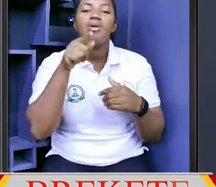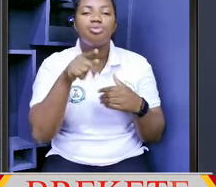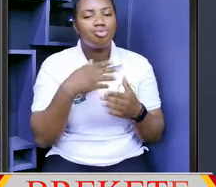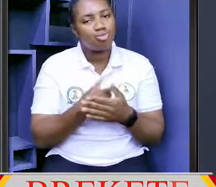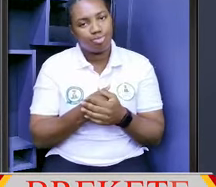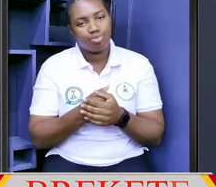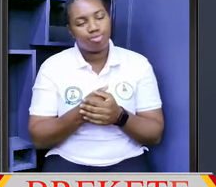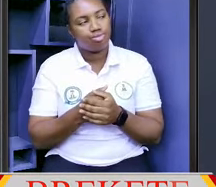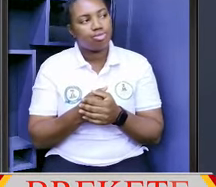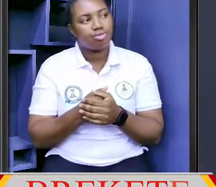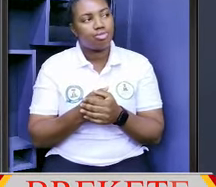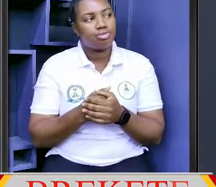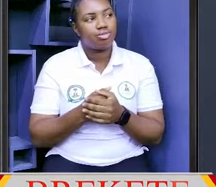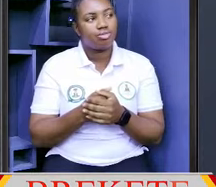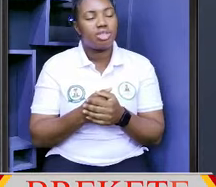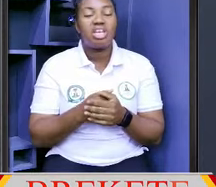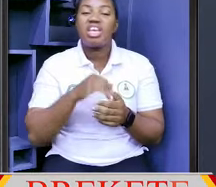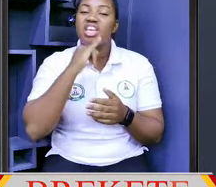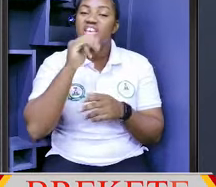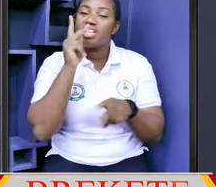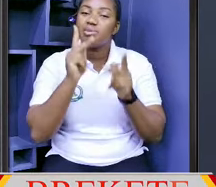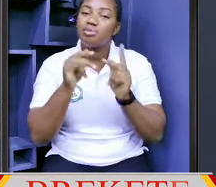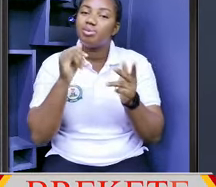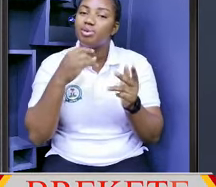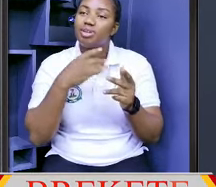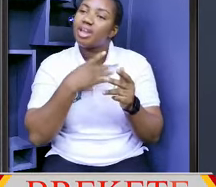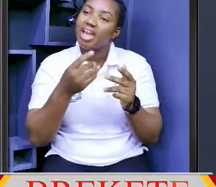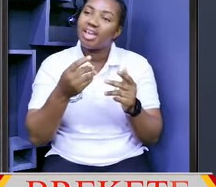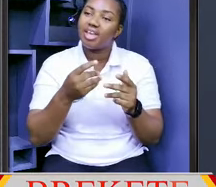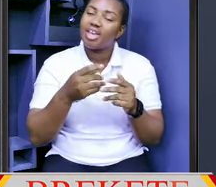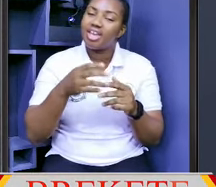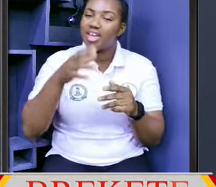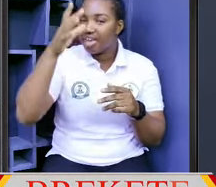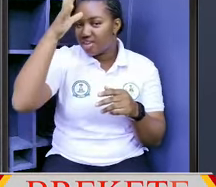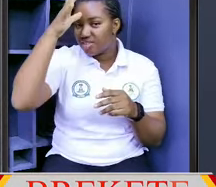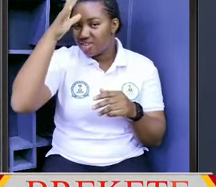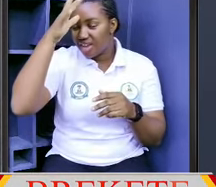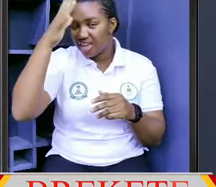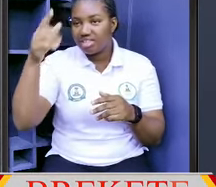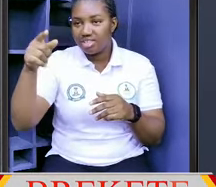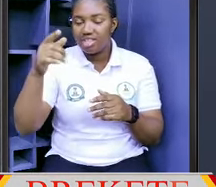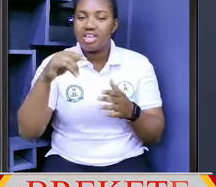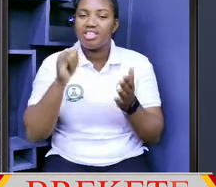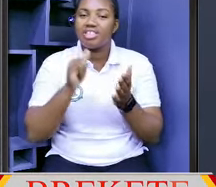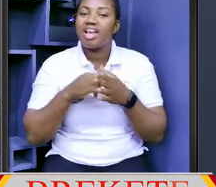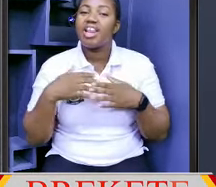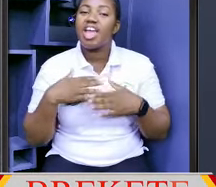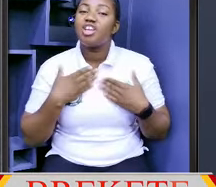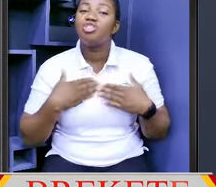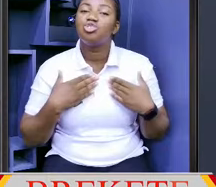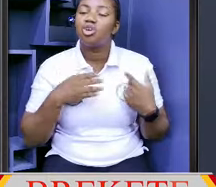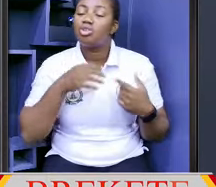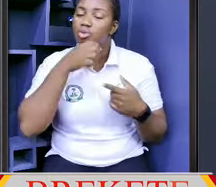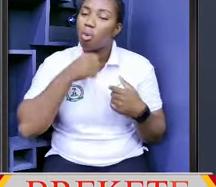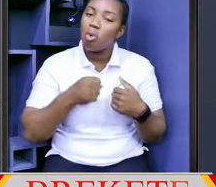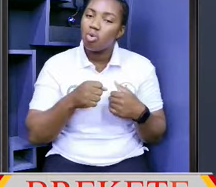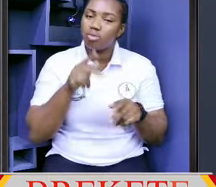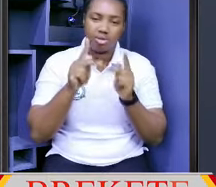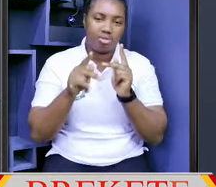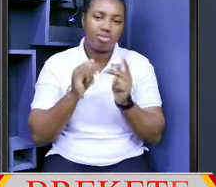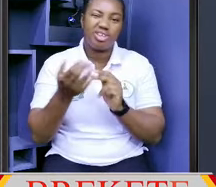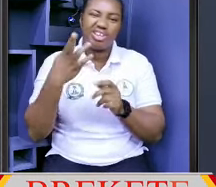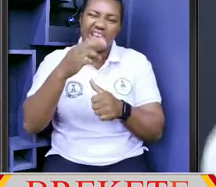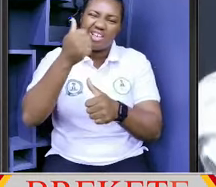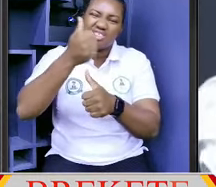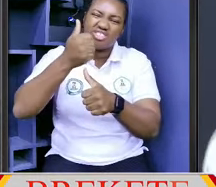you? Now, people like that discover for them, now they enjoy. Now they are group and they are